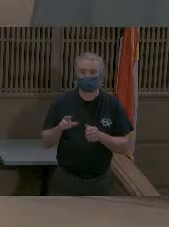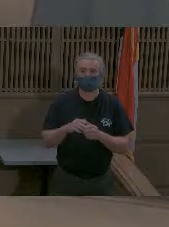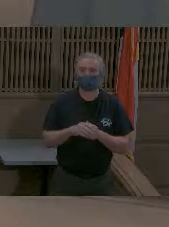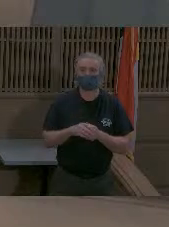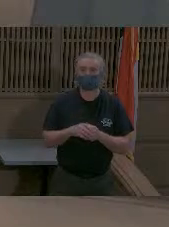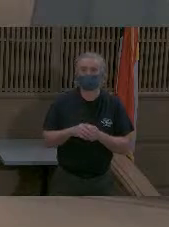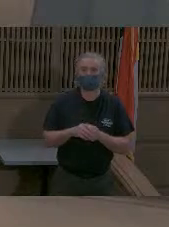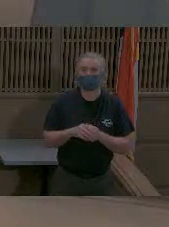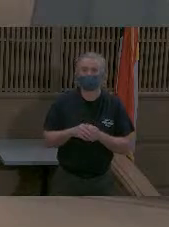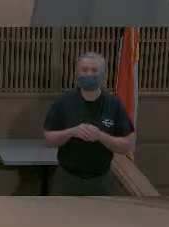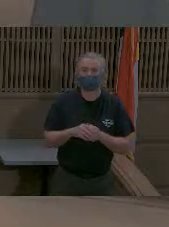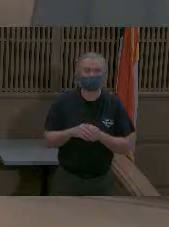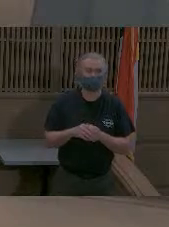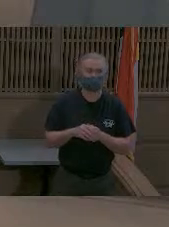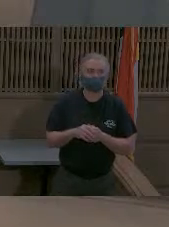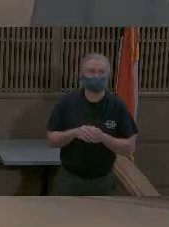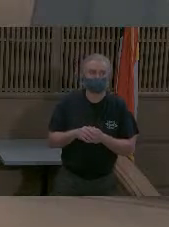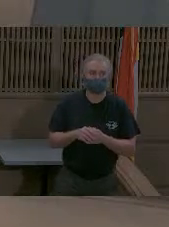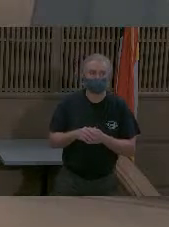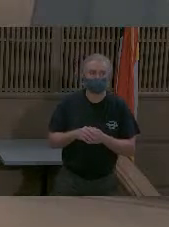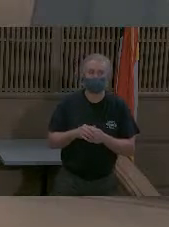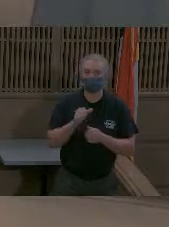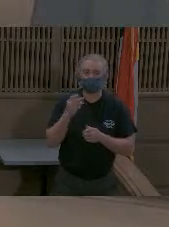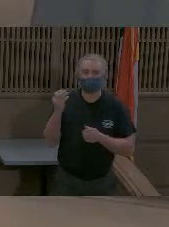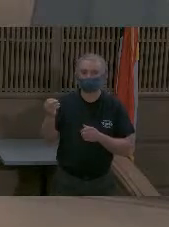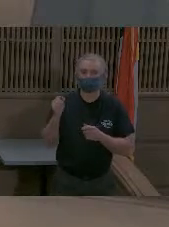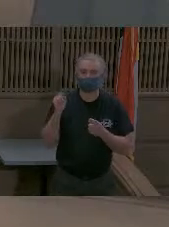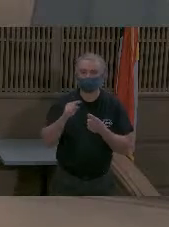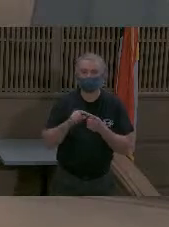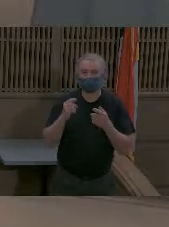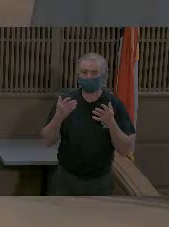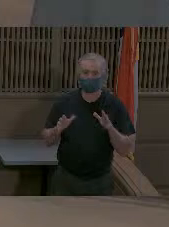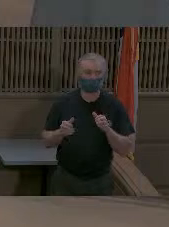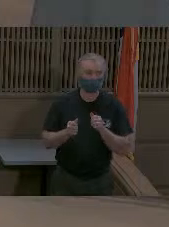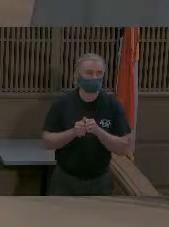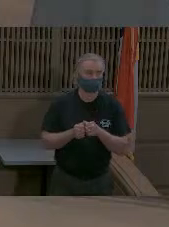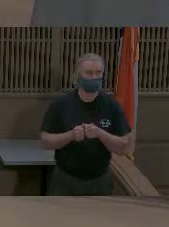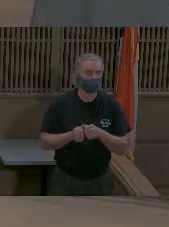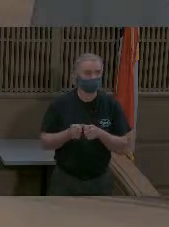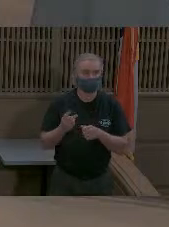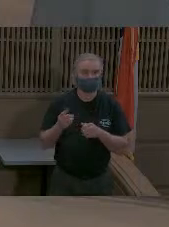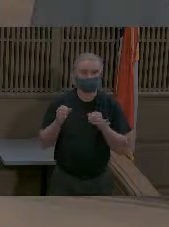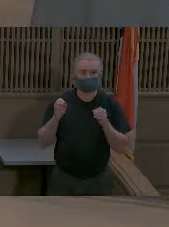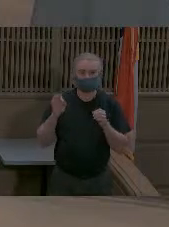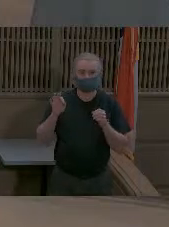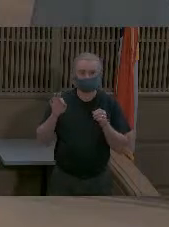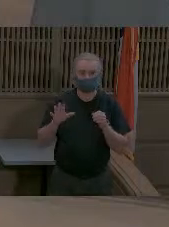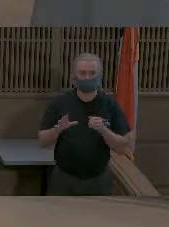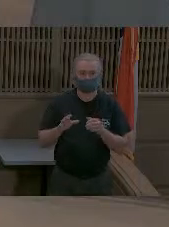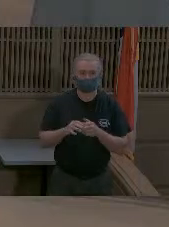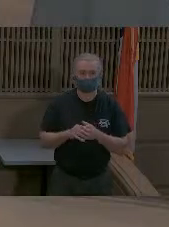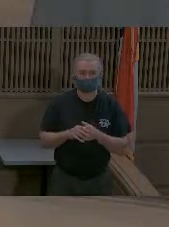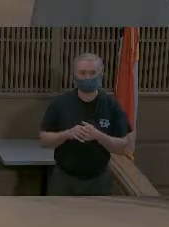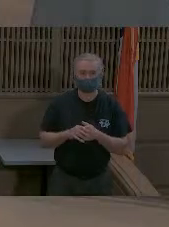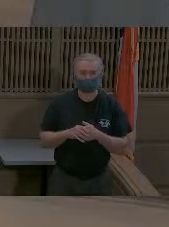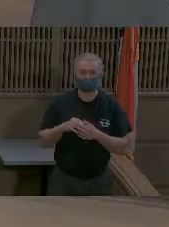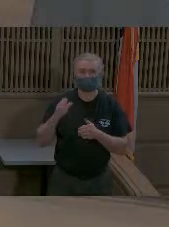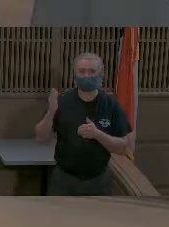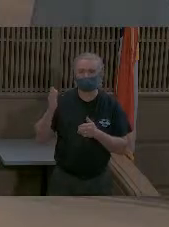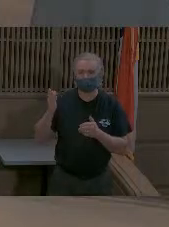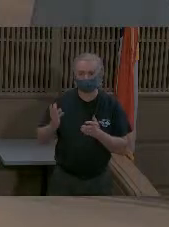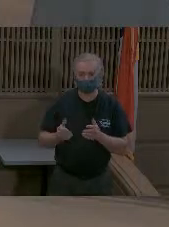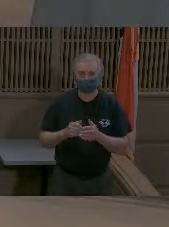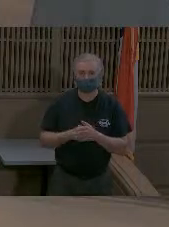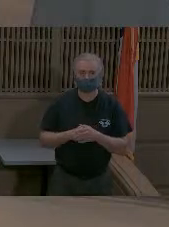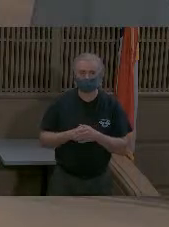and so don't leave until we finish up today. And of course, we'll have an opportunity for questions at the end today. But